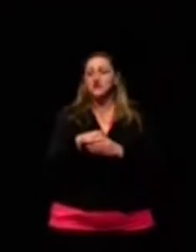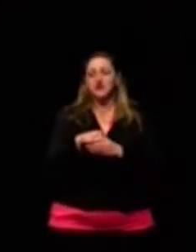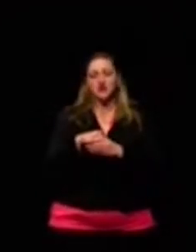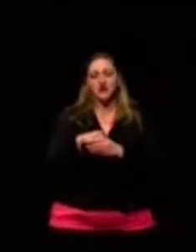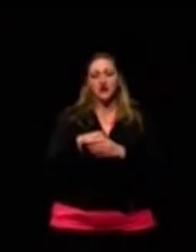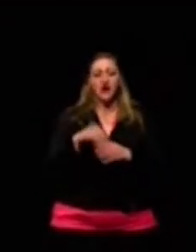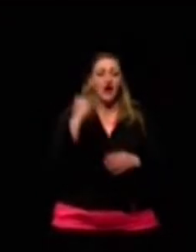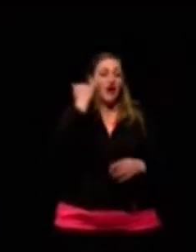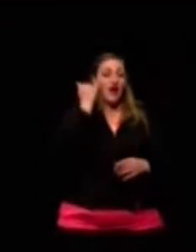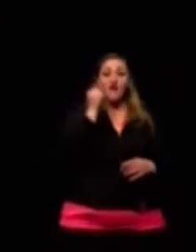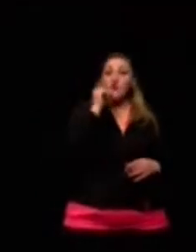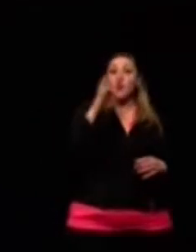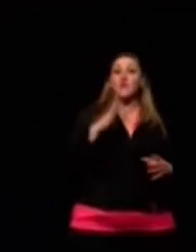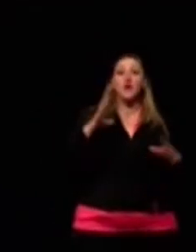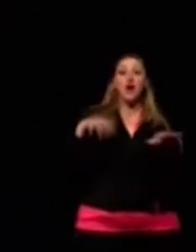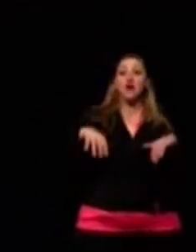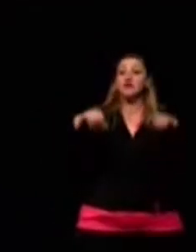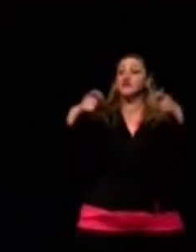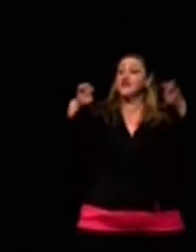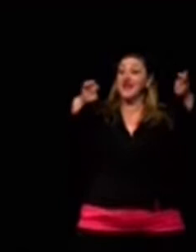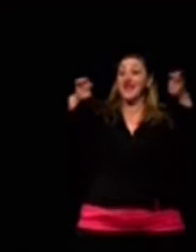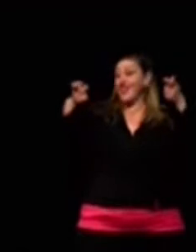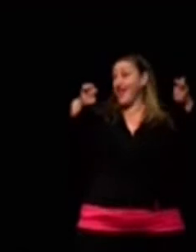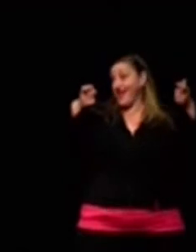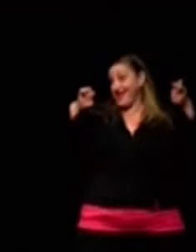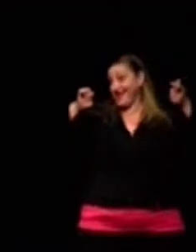if they're at the head of the table,